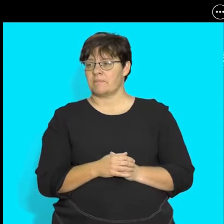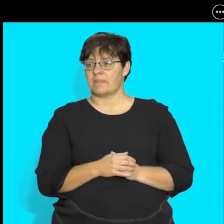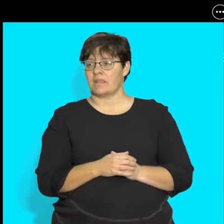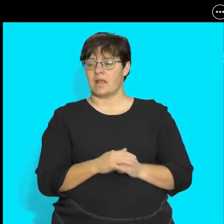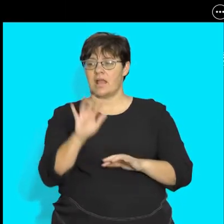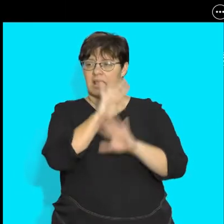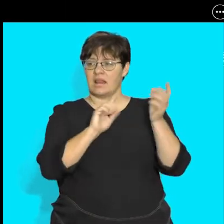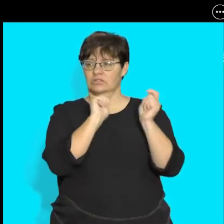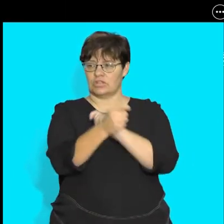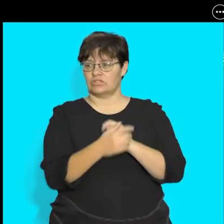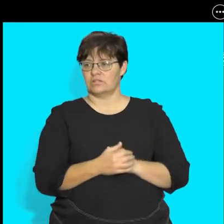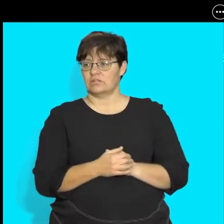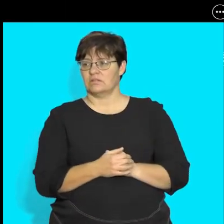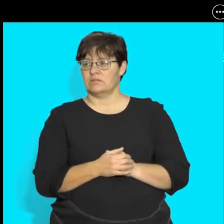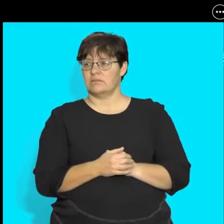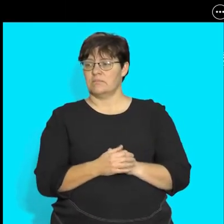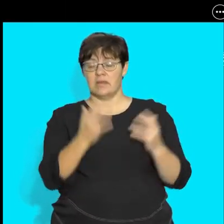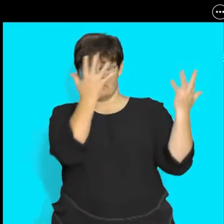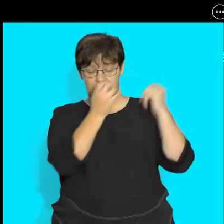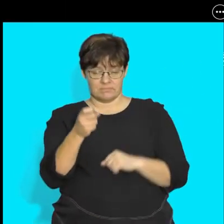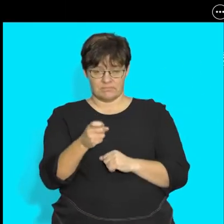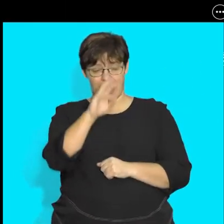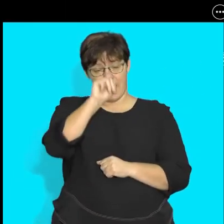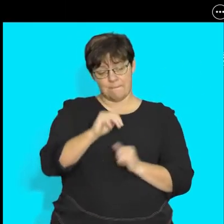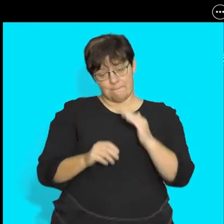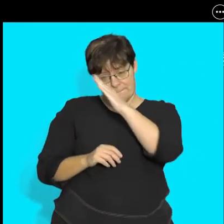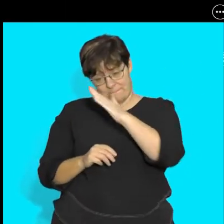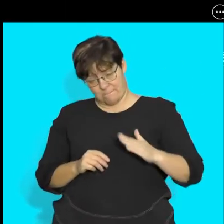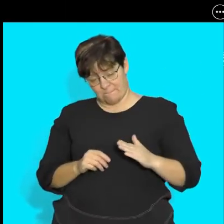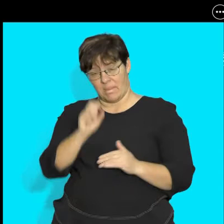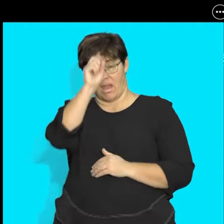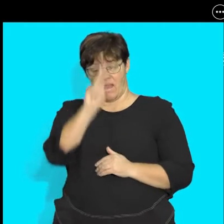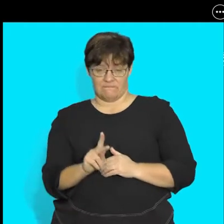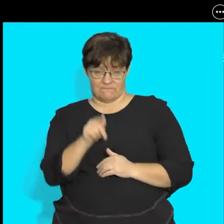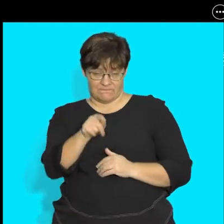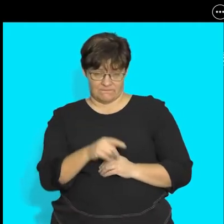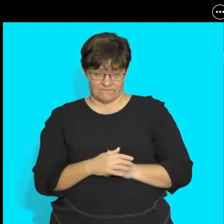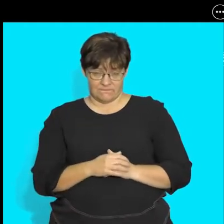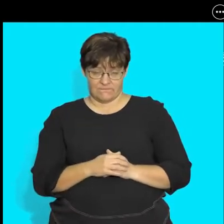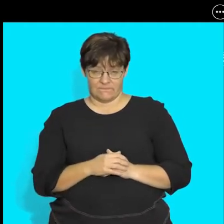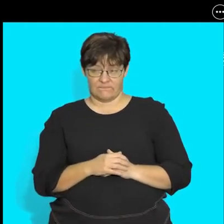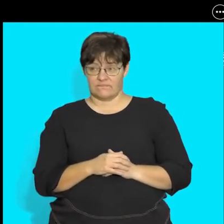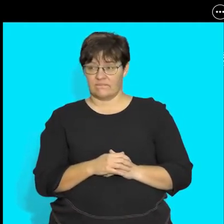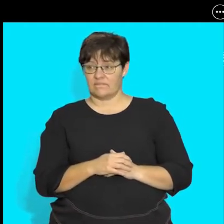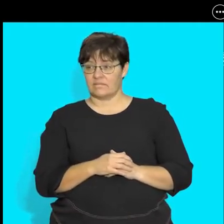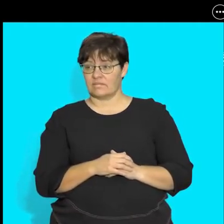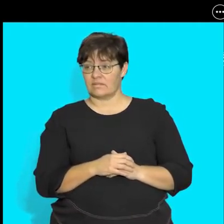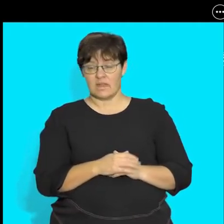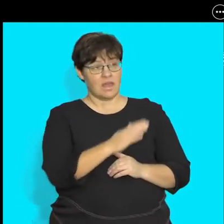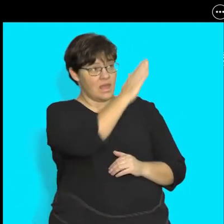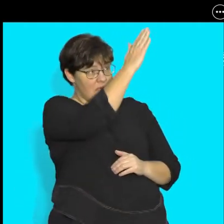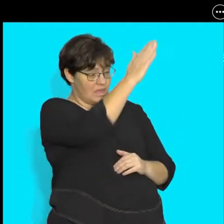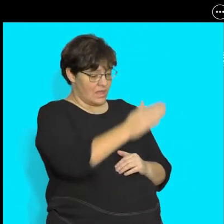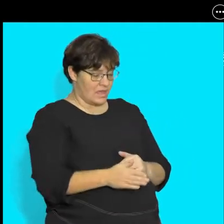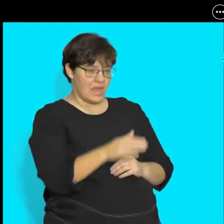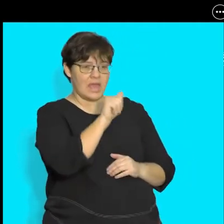more space and change the color of my pen. I've gone and calculated the gradient of that line as a half. Now, this